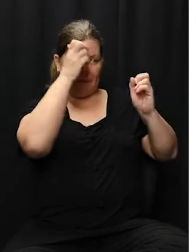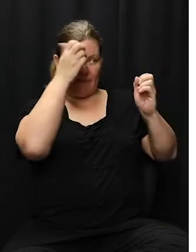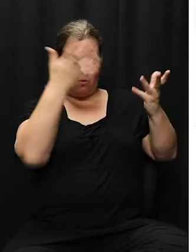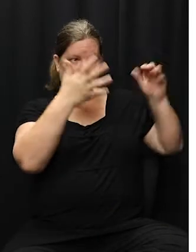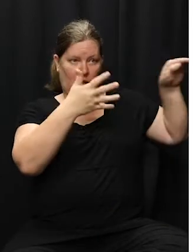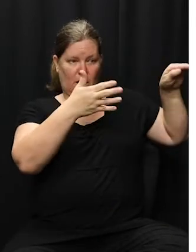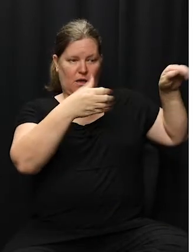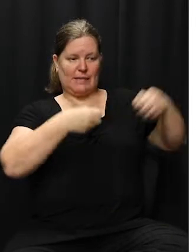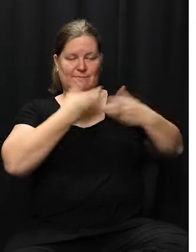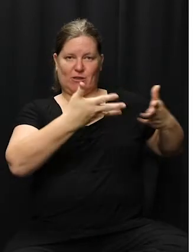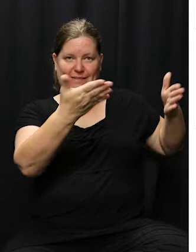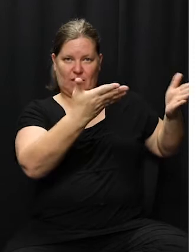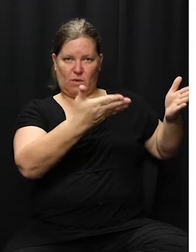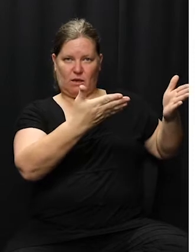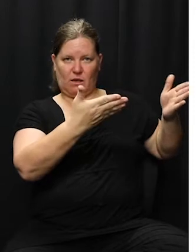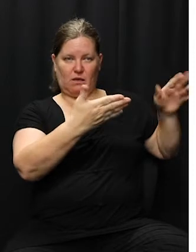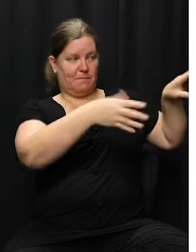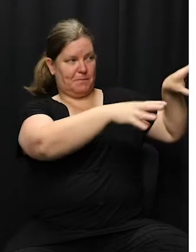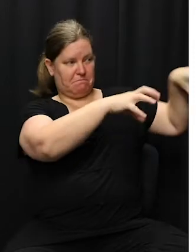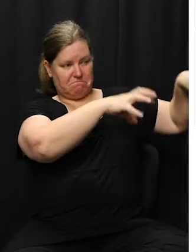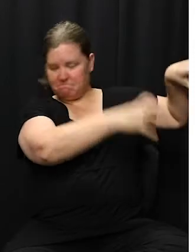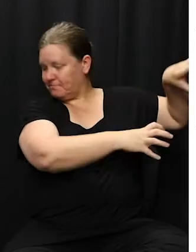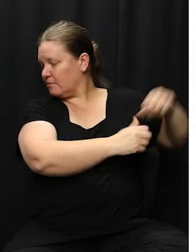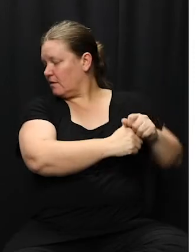up to expressively for that sort of grammatical area.